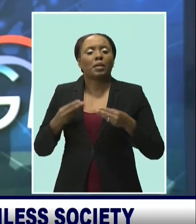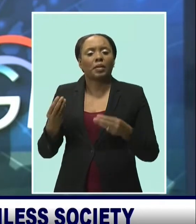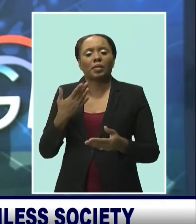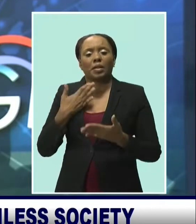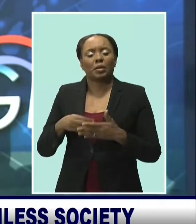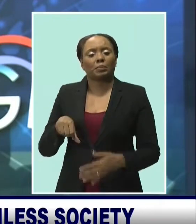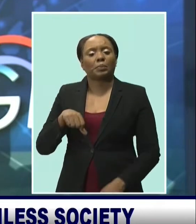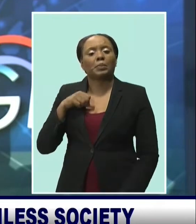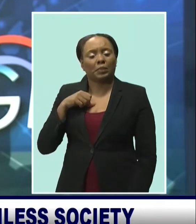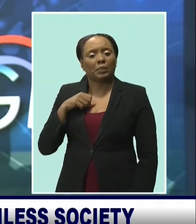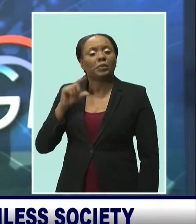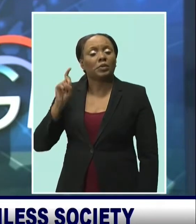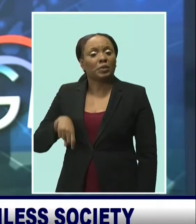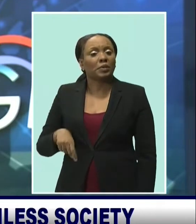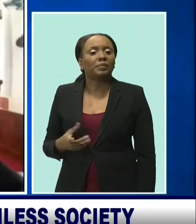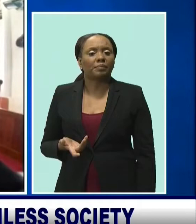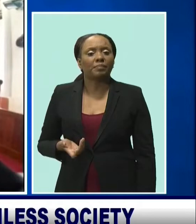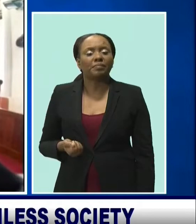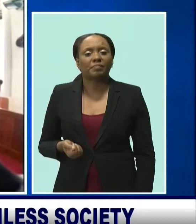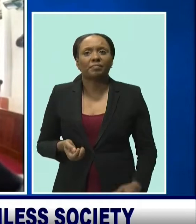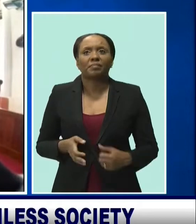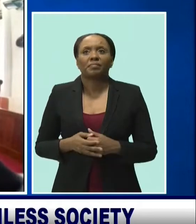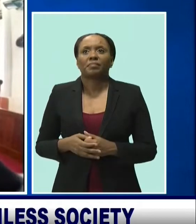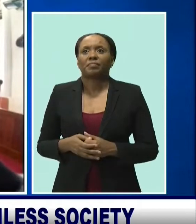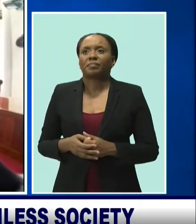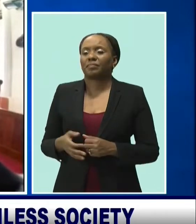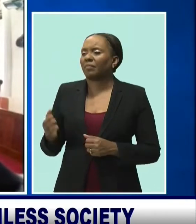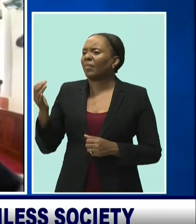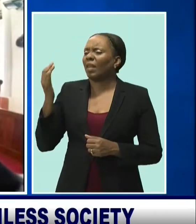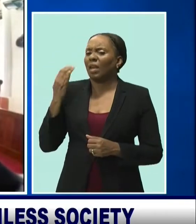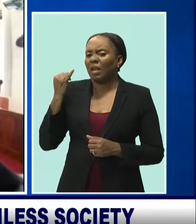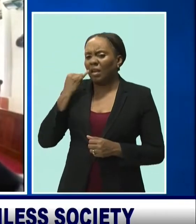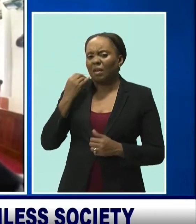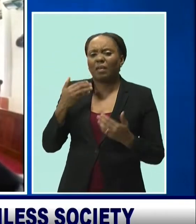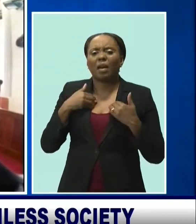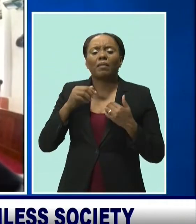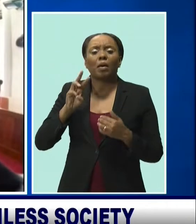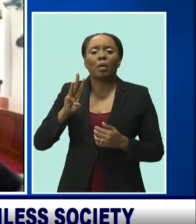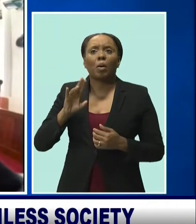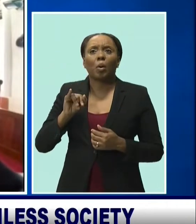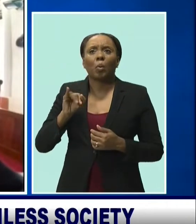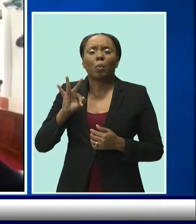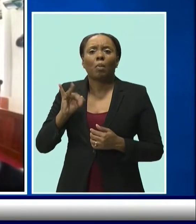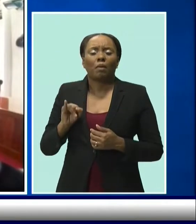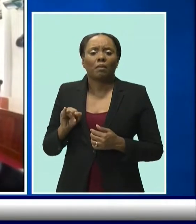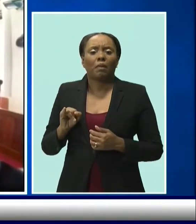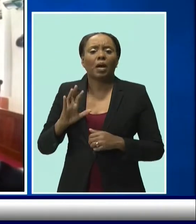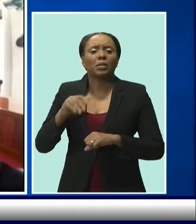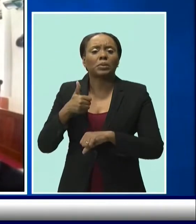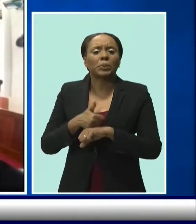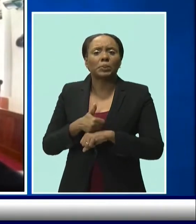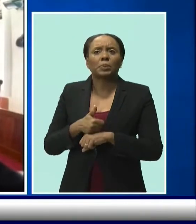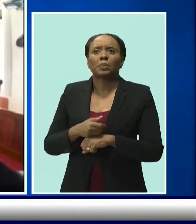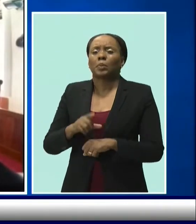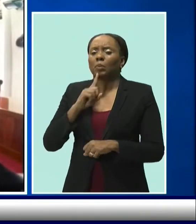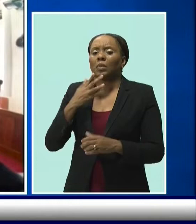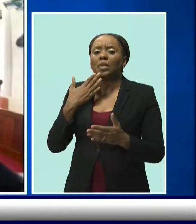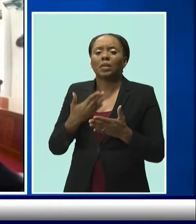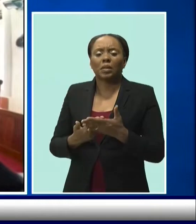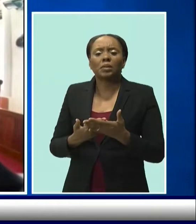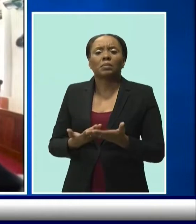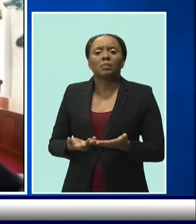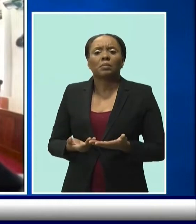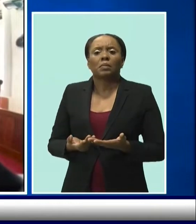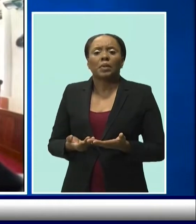it deserves. Putting the Wi-Fi that you've spoken about, rightfully, Minister, in place so that there is the ability to then